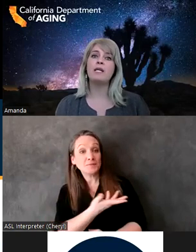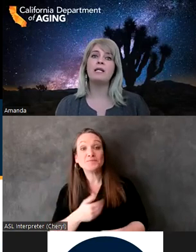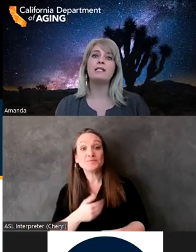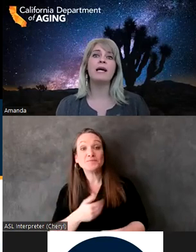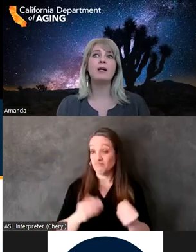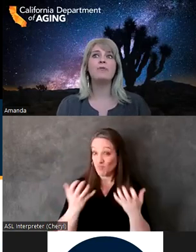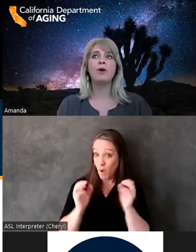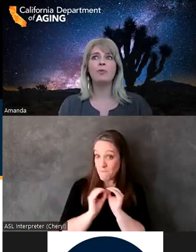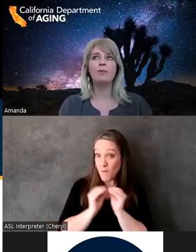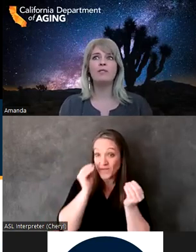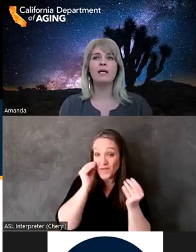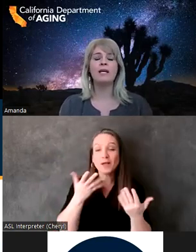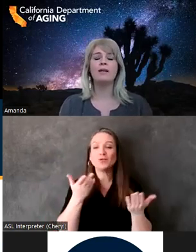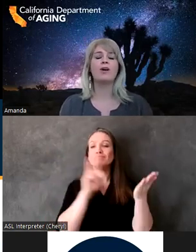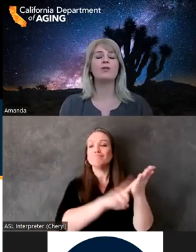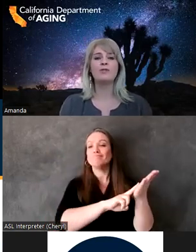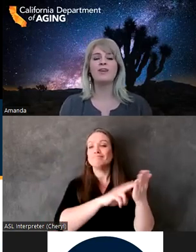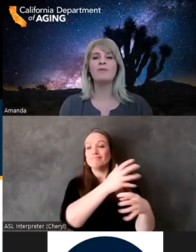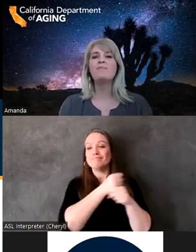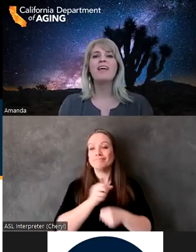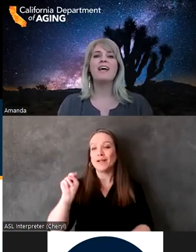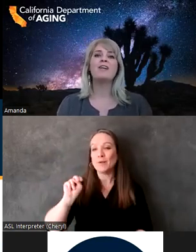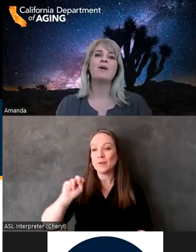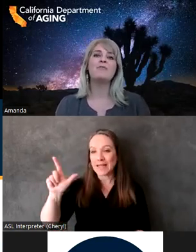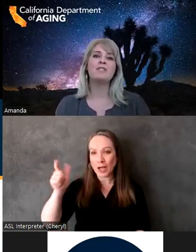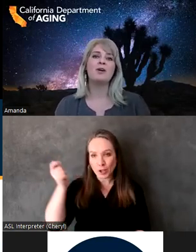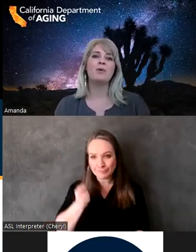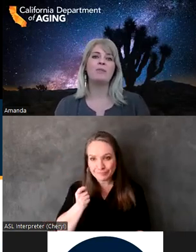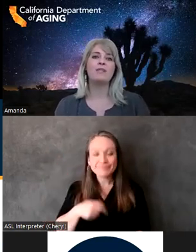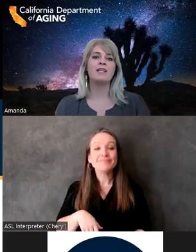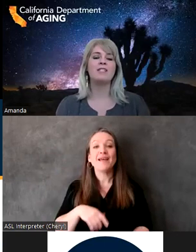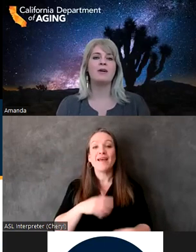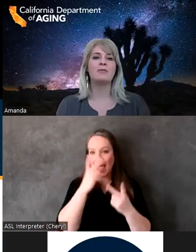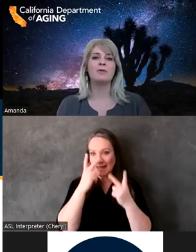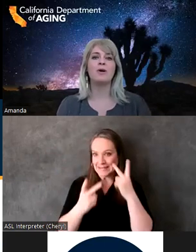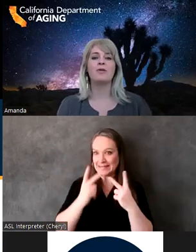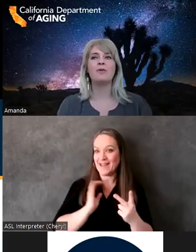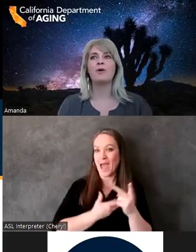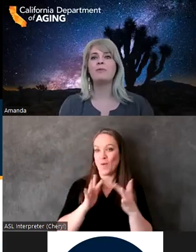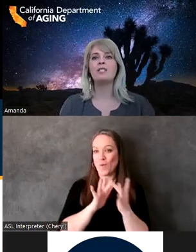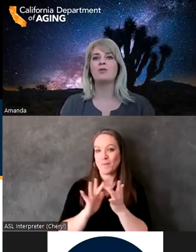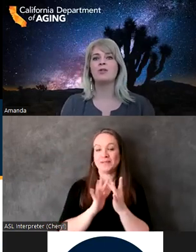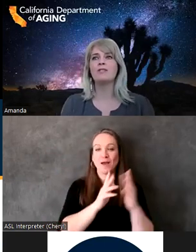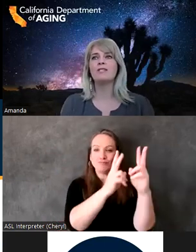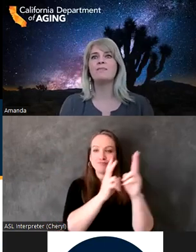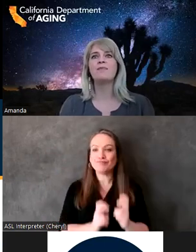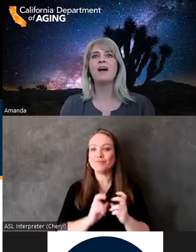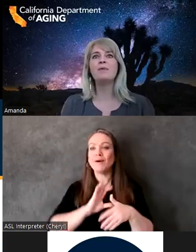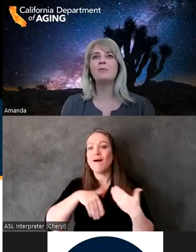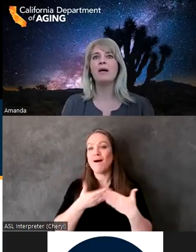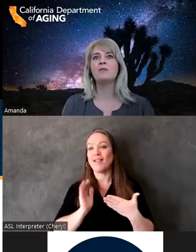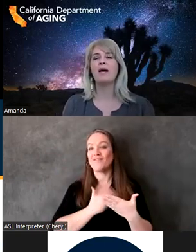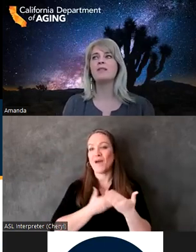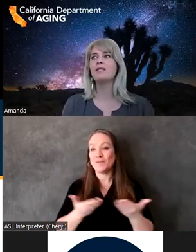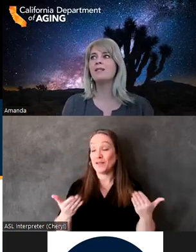stay updated, sign up for our website or our newsletter, and visit our website to download all of our materials. I'm